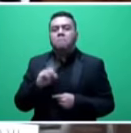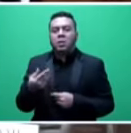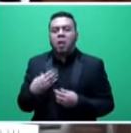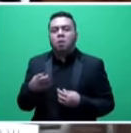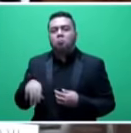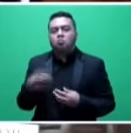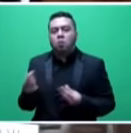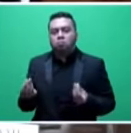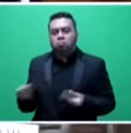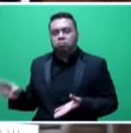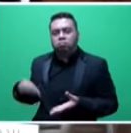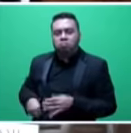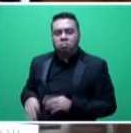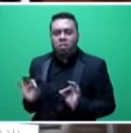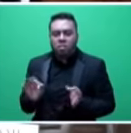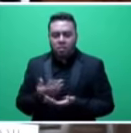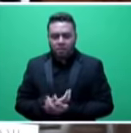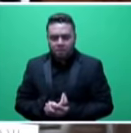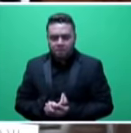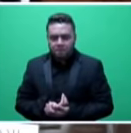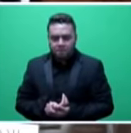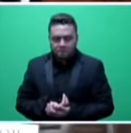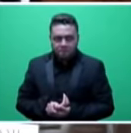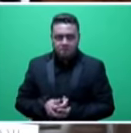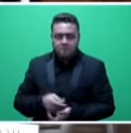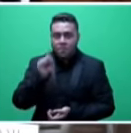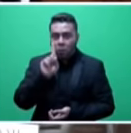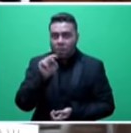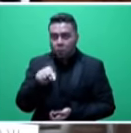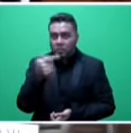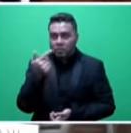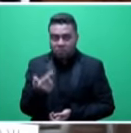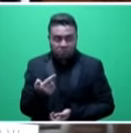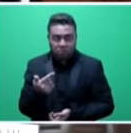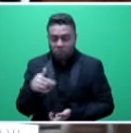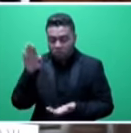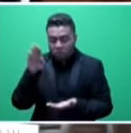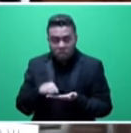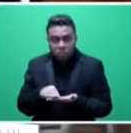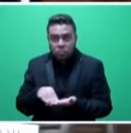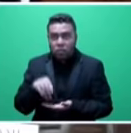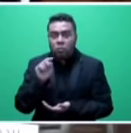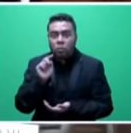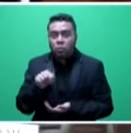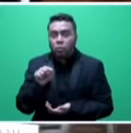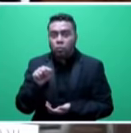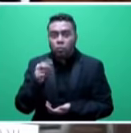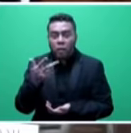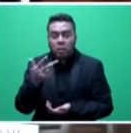Total estimated revenue, 1.7, a decrease from 0.8 billion from the 2.5